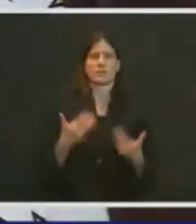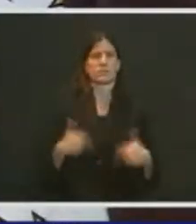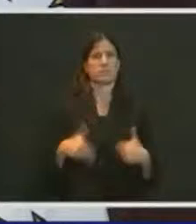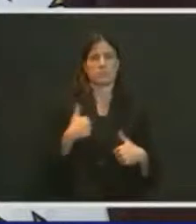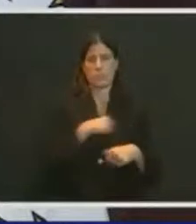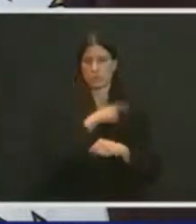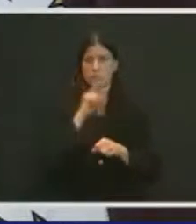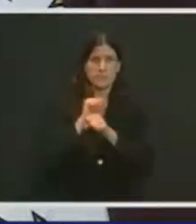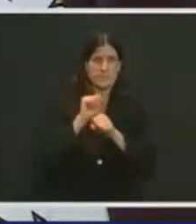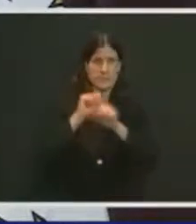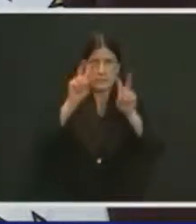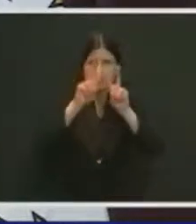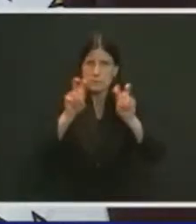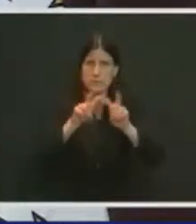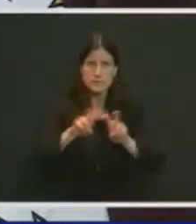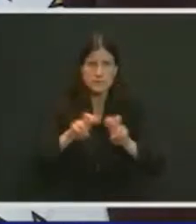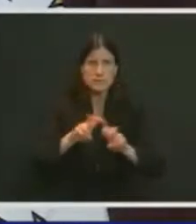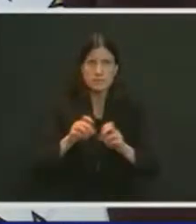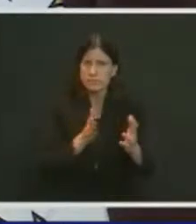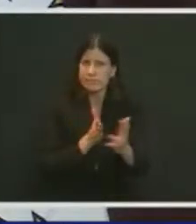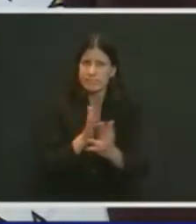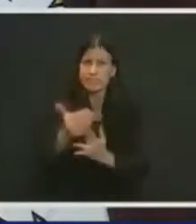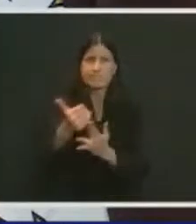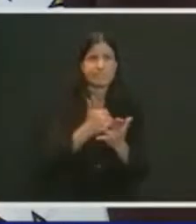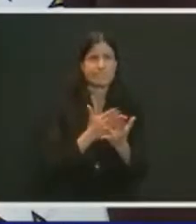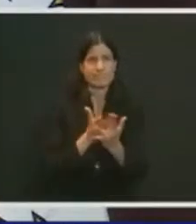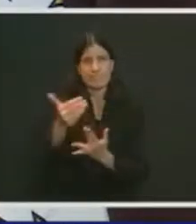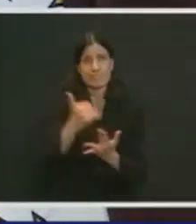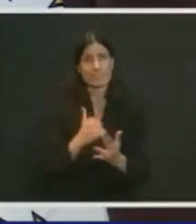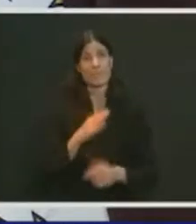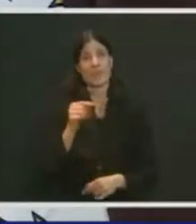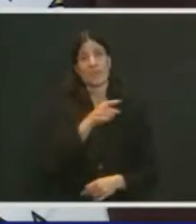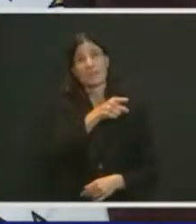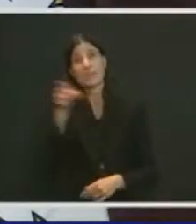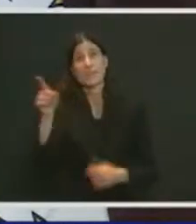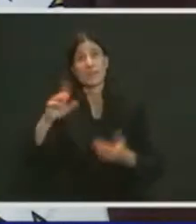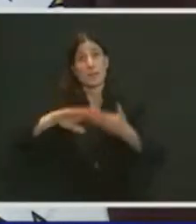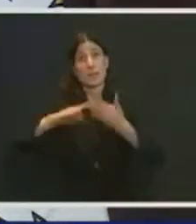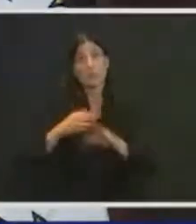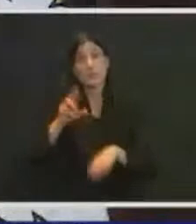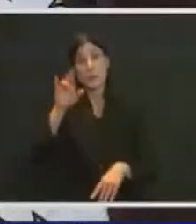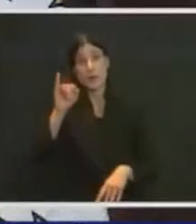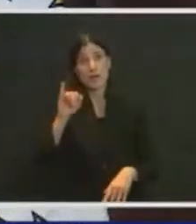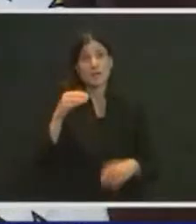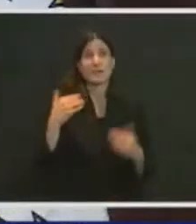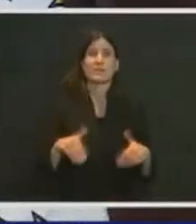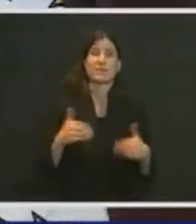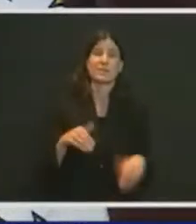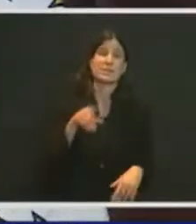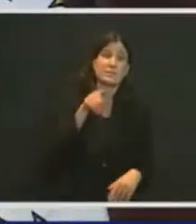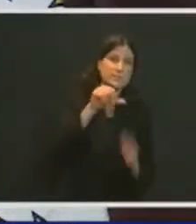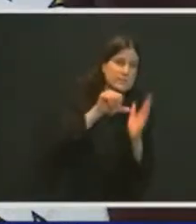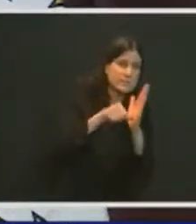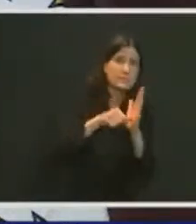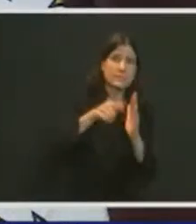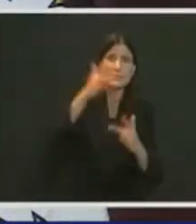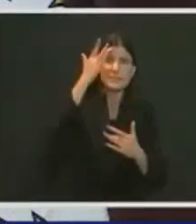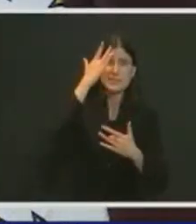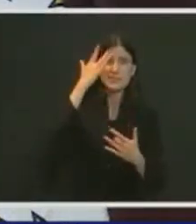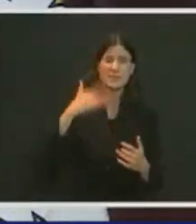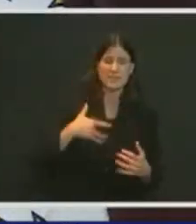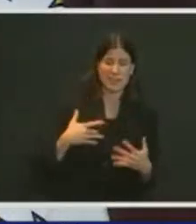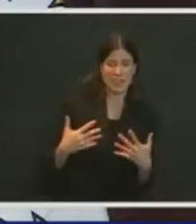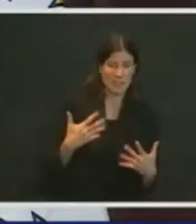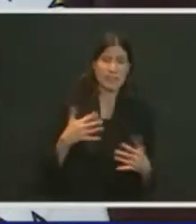and to continue to reinforce to all Rhode Islanders the importance of staying home if you're ill, the 6 feet